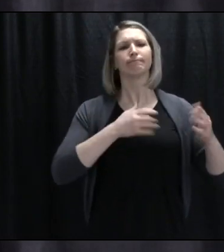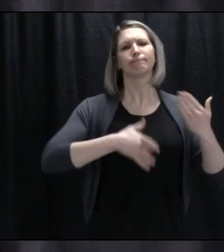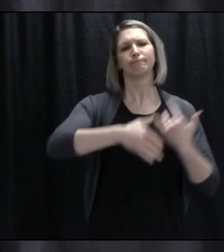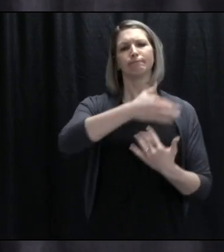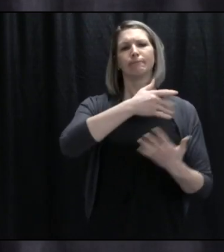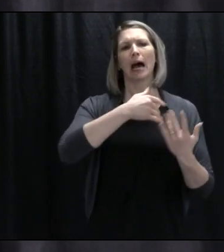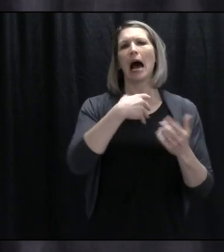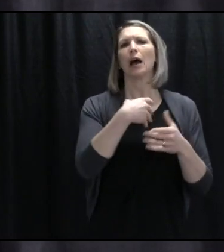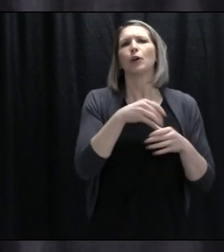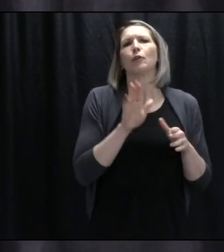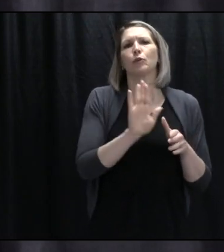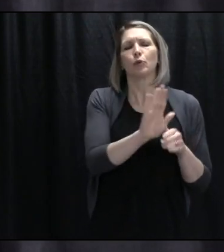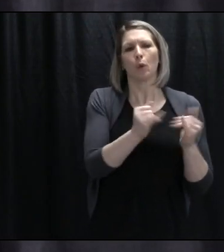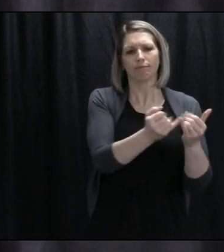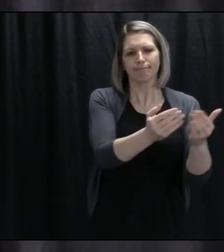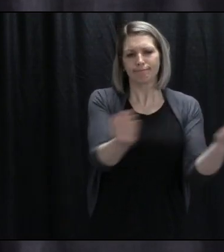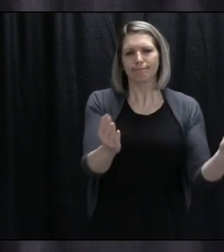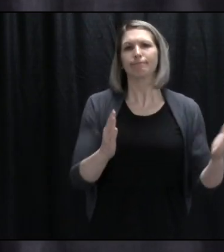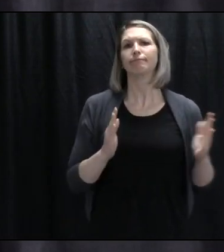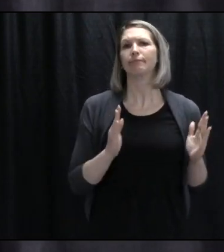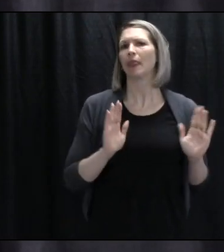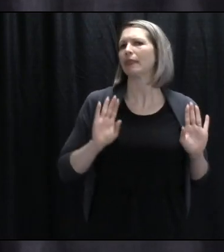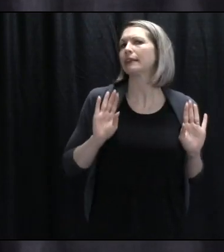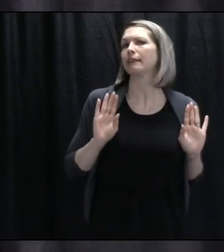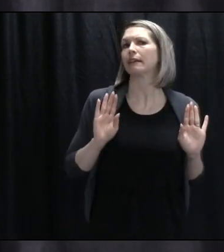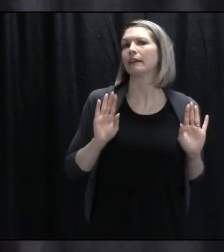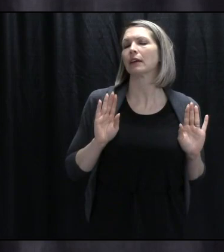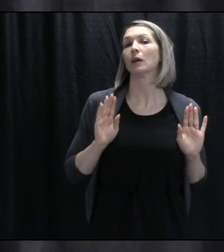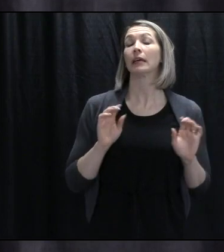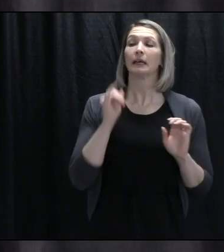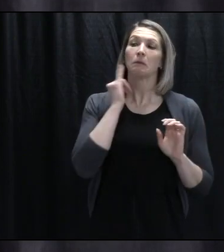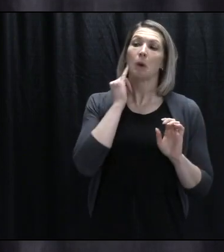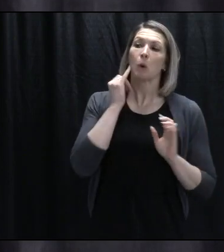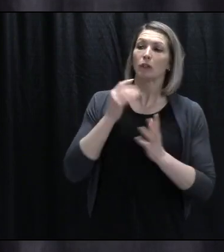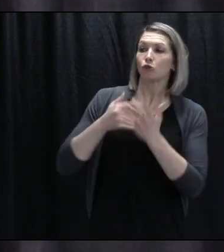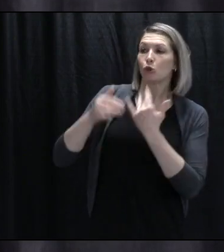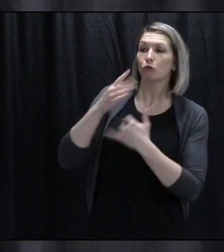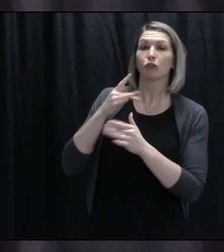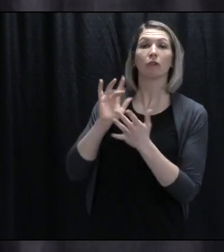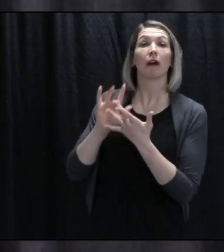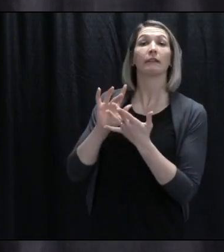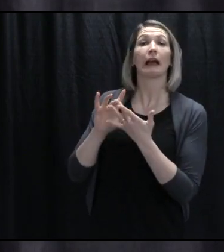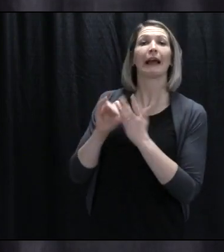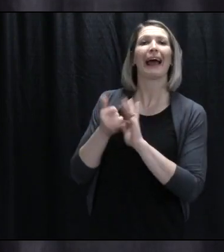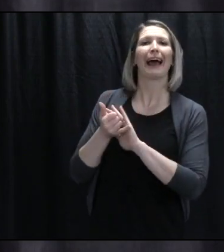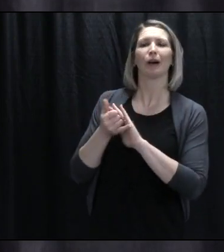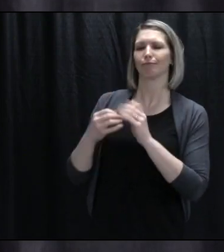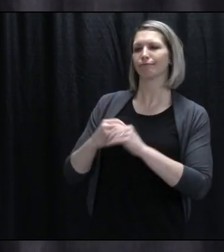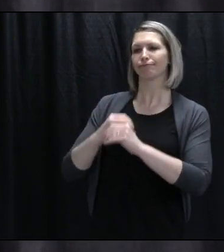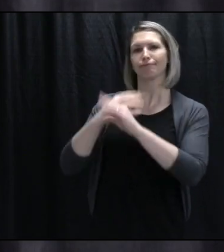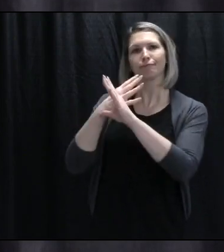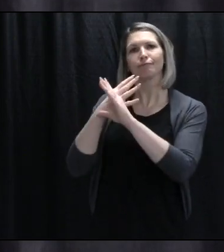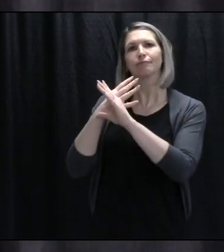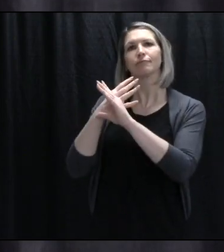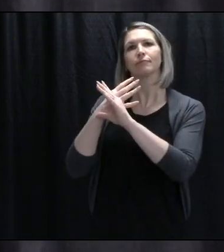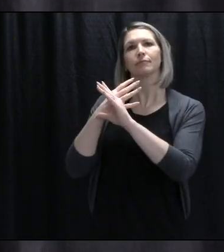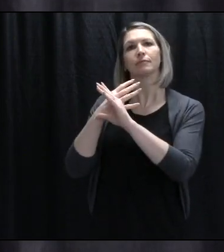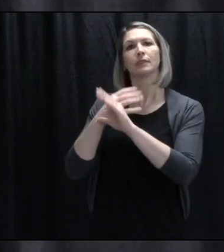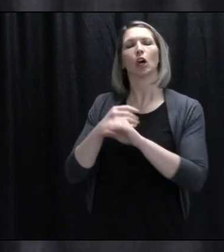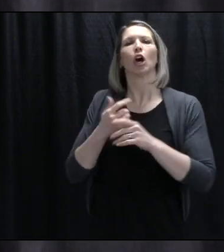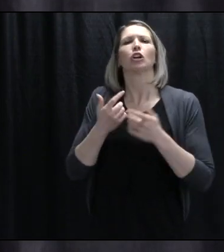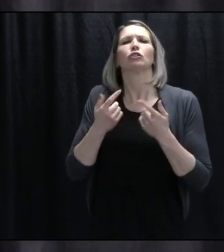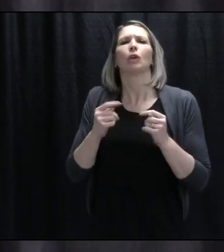your household and with others through technology. Keep a regular daily routine or create a new one that